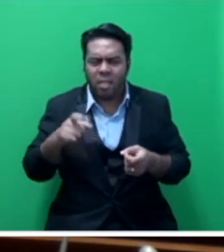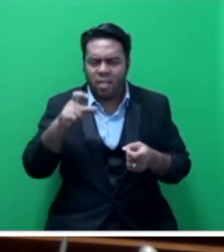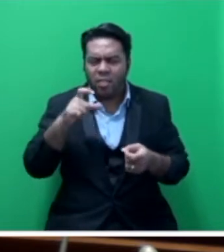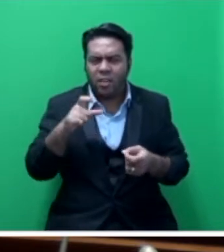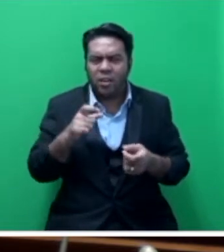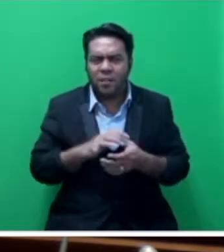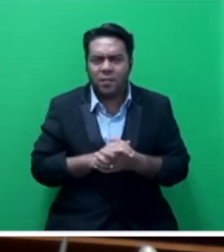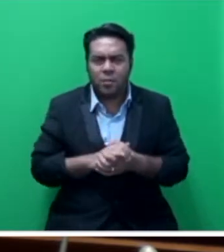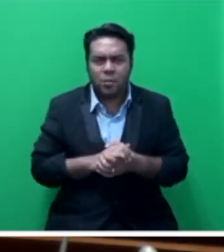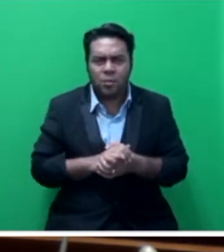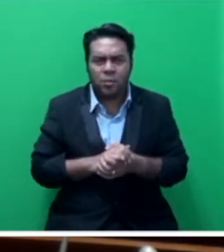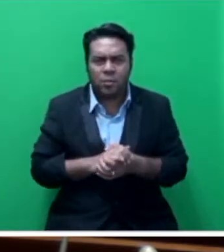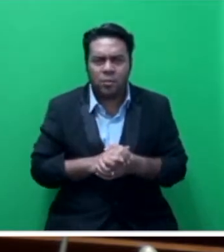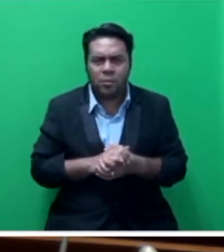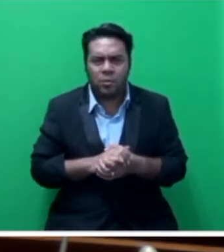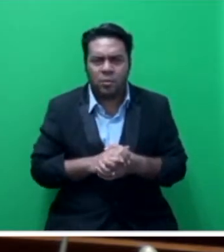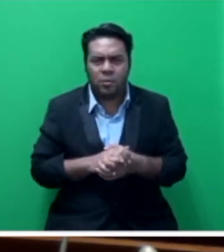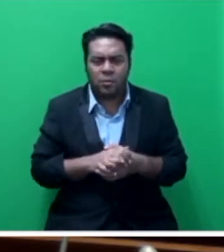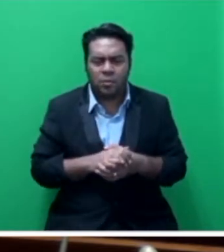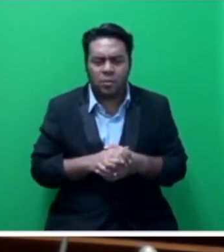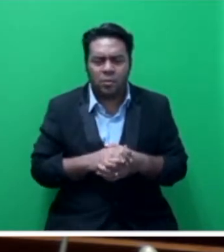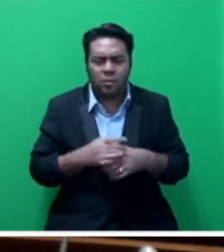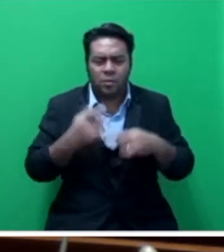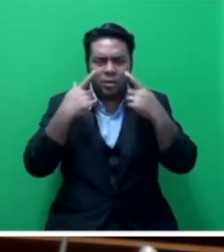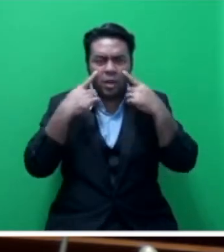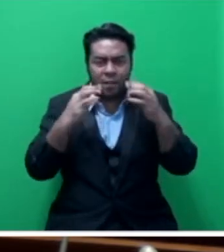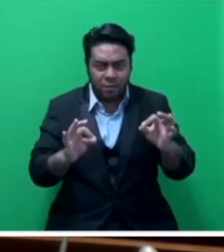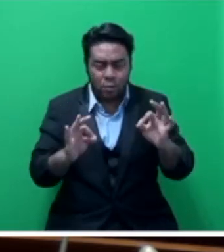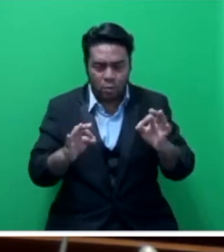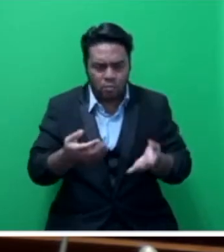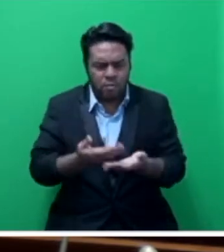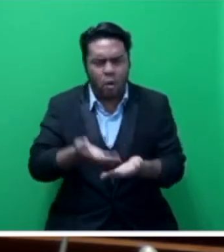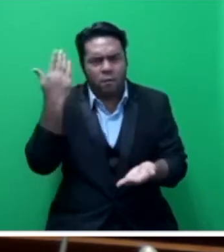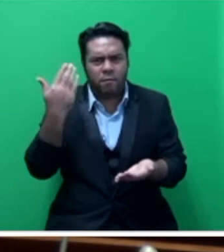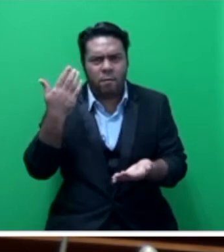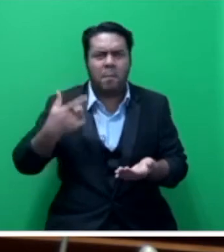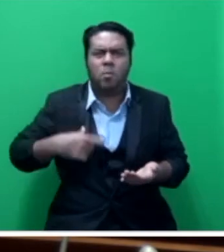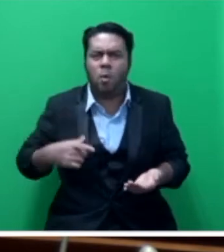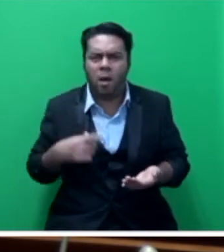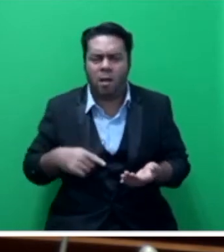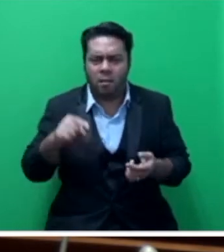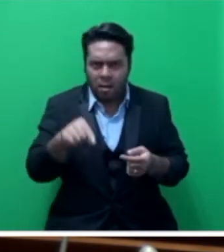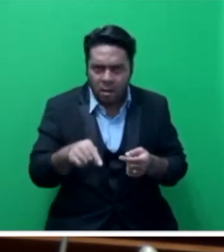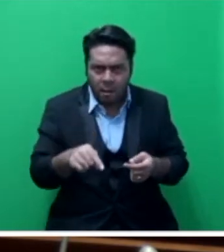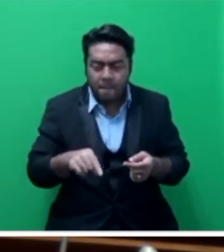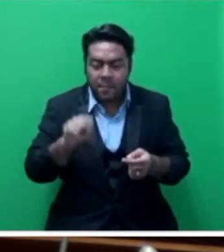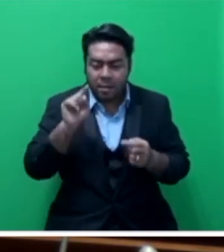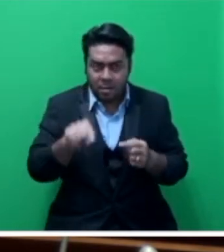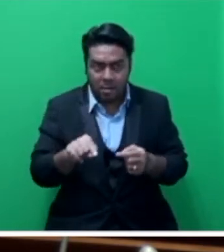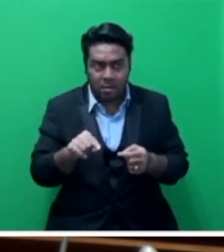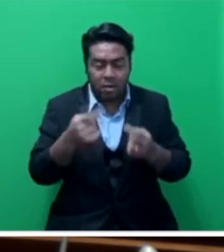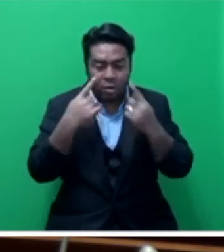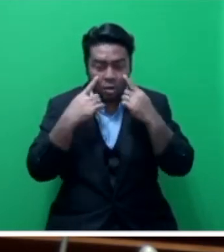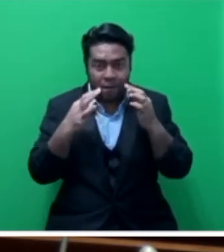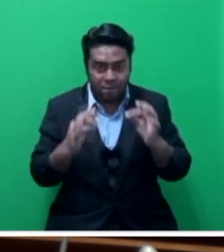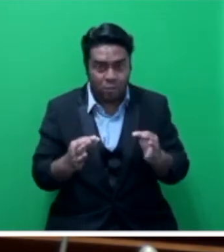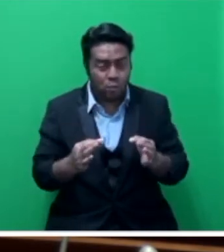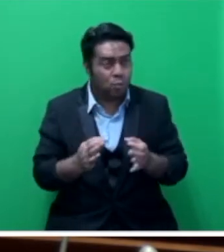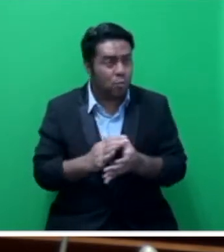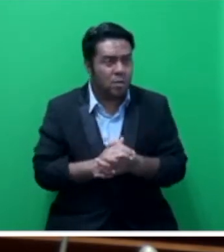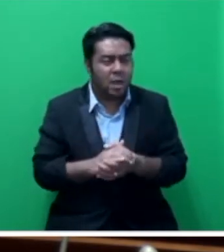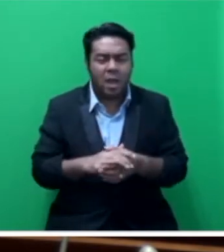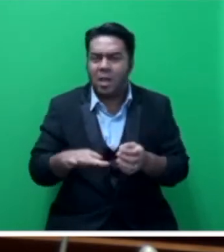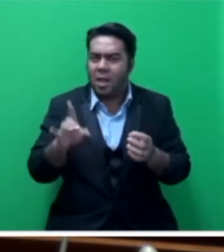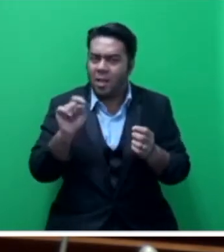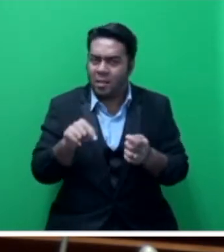in the current COVID pandemic environment, Mr. Speaker, sir. That particular curfew has